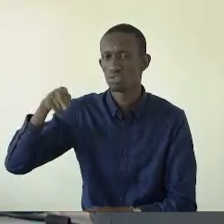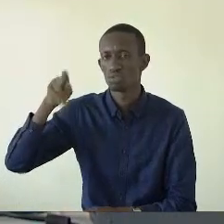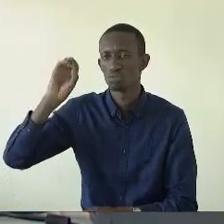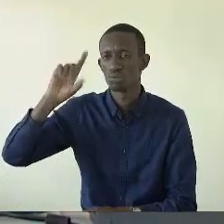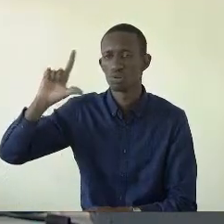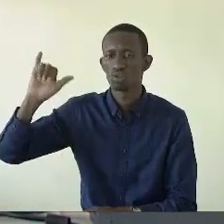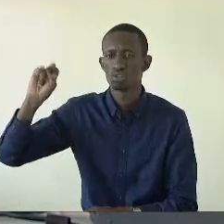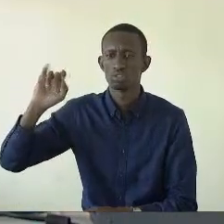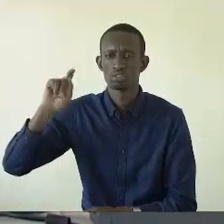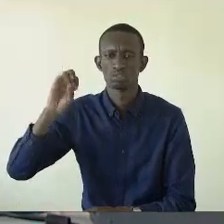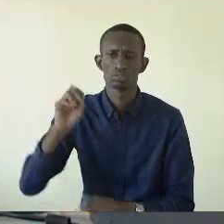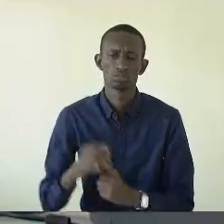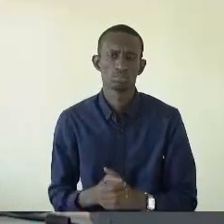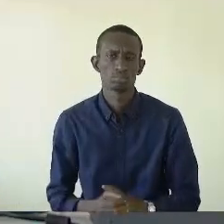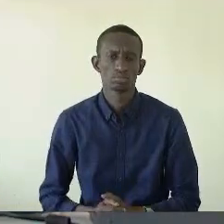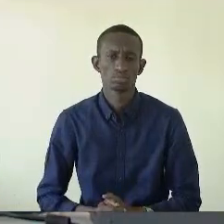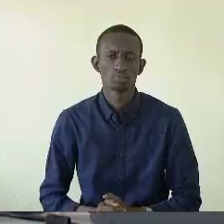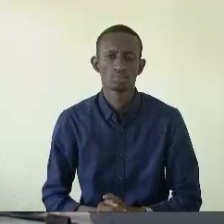by pollinators we talked about.